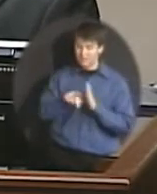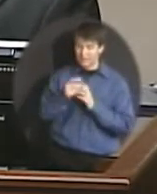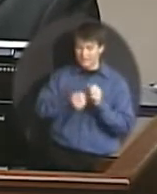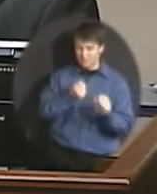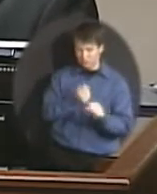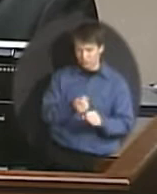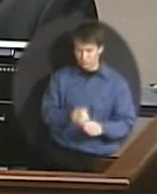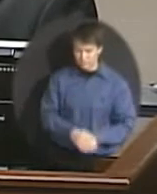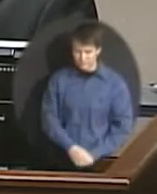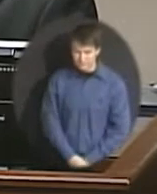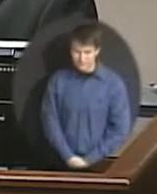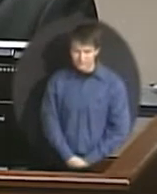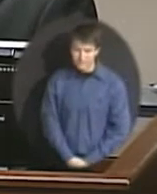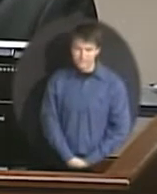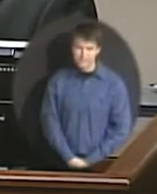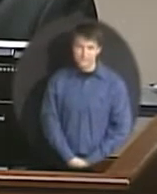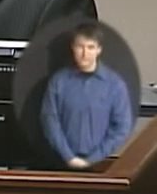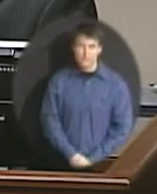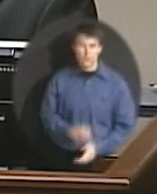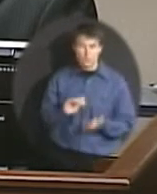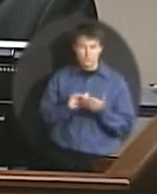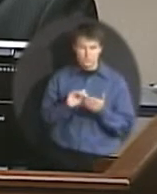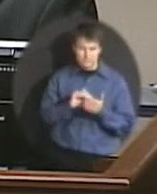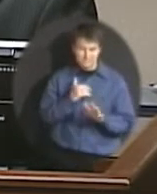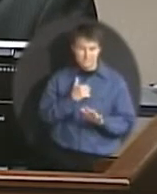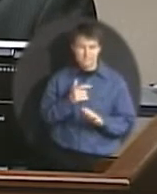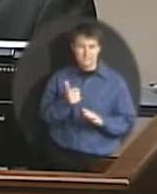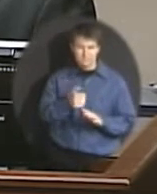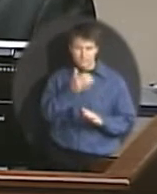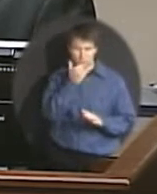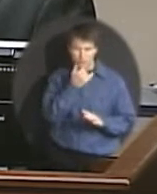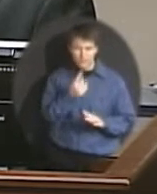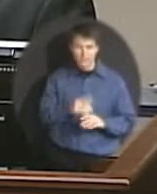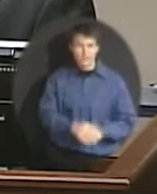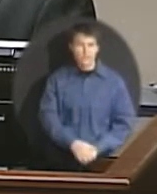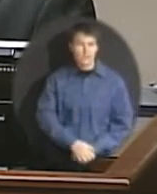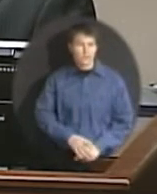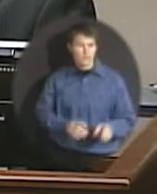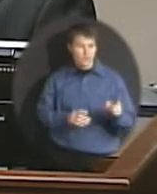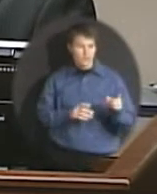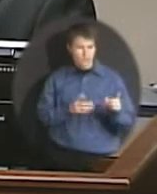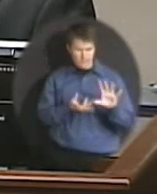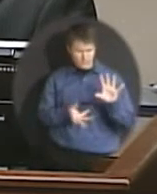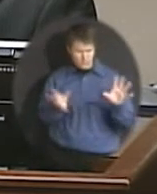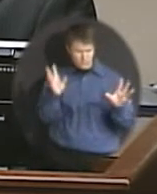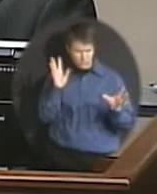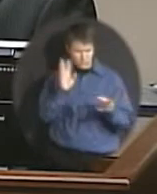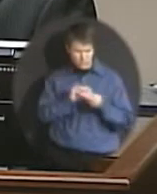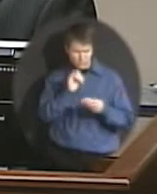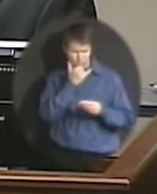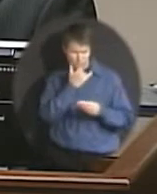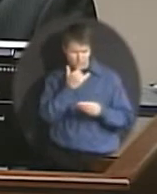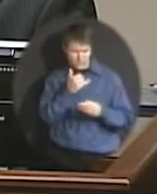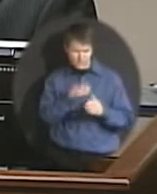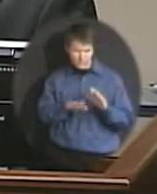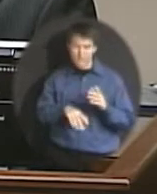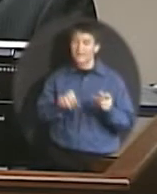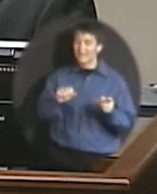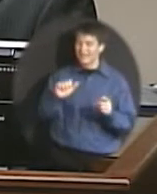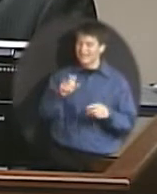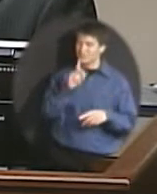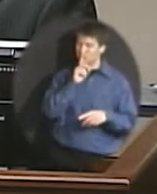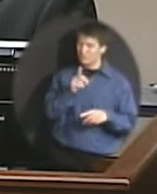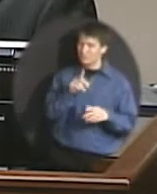years. Oh, excuse me. I think that total is incorrect at the bottom. It was, I apologize. I don't